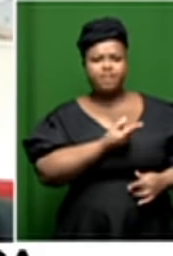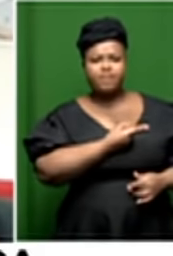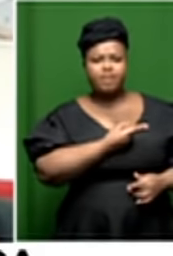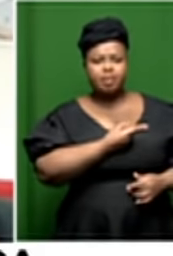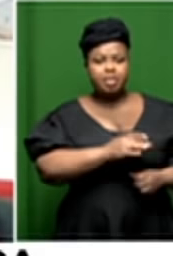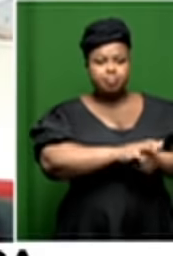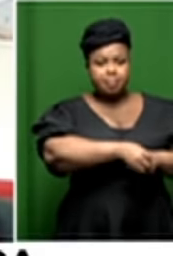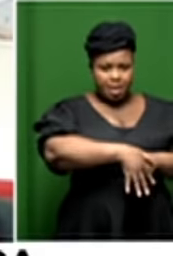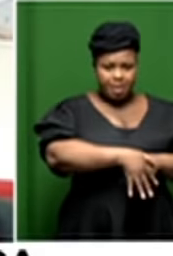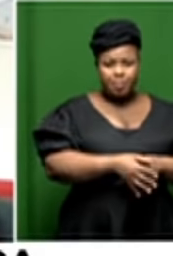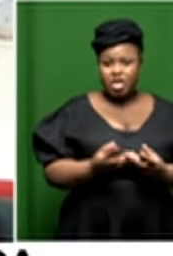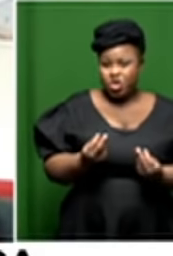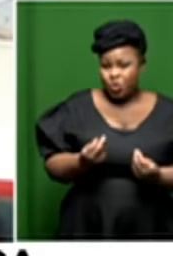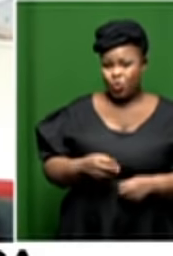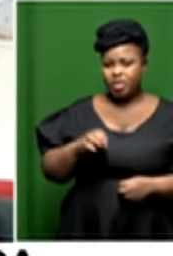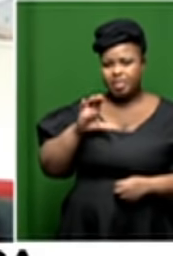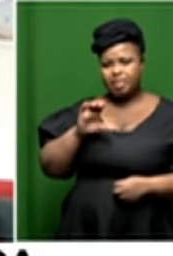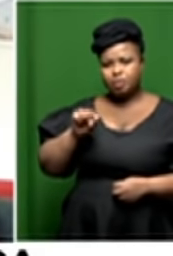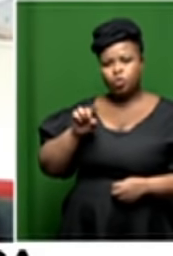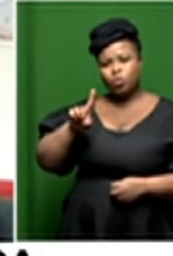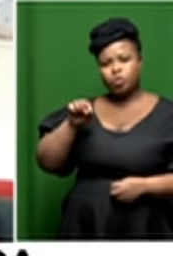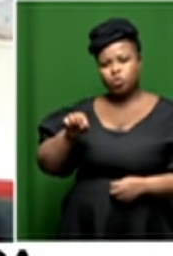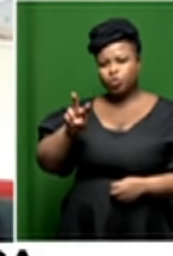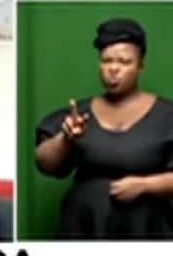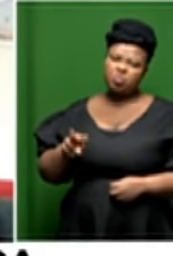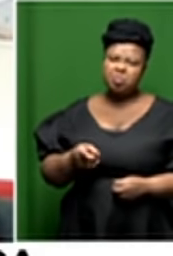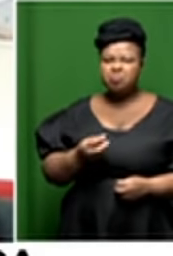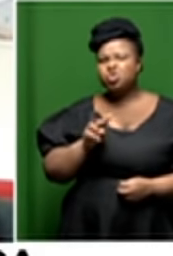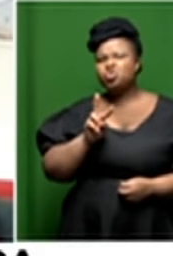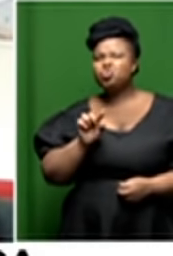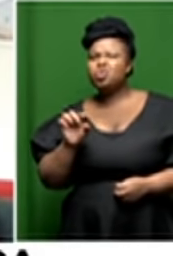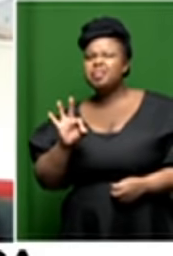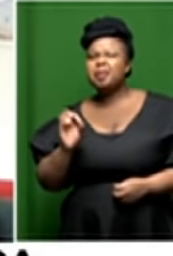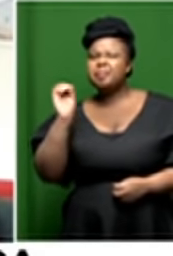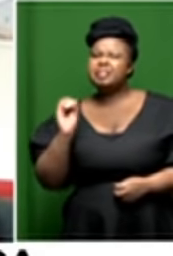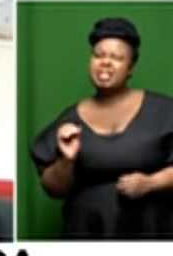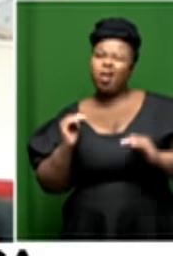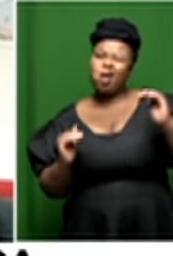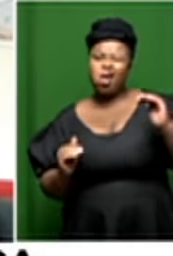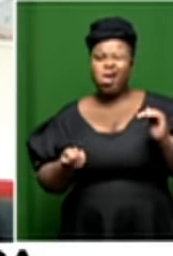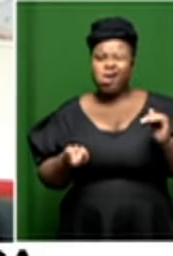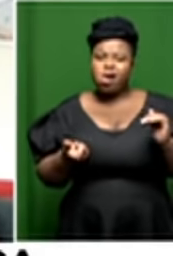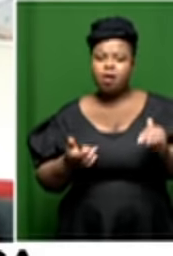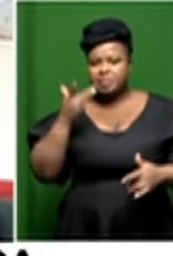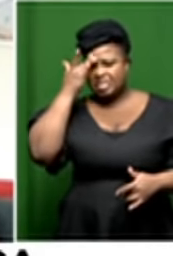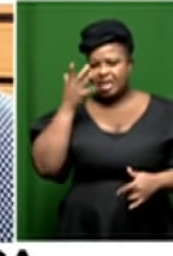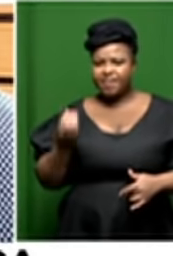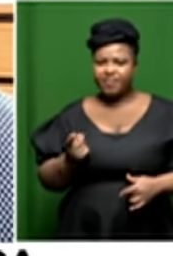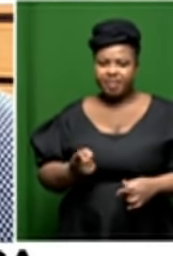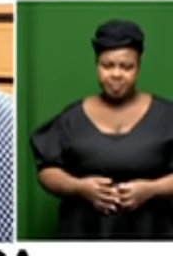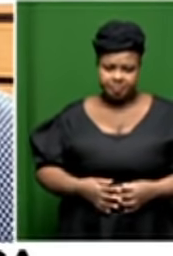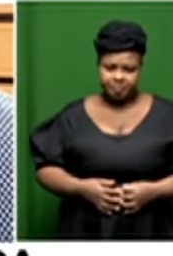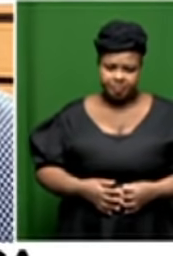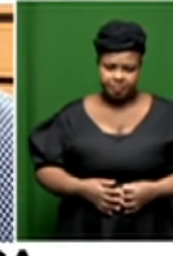moment, and C.1.2 is responsible for only about 2 to 3% of infections in South Africa at the moment. I